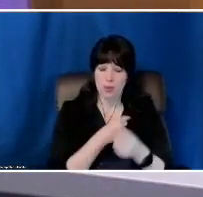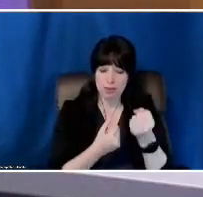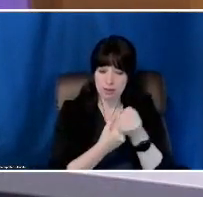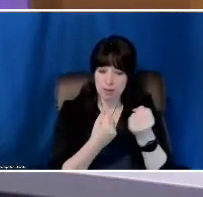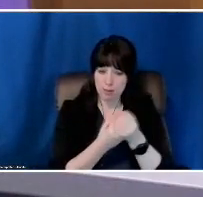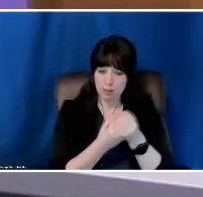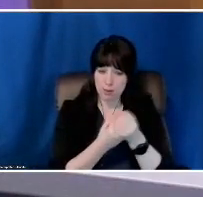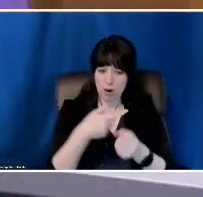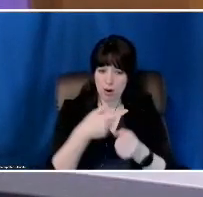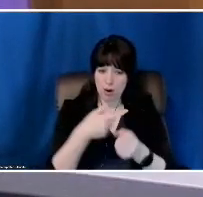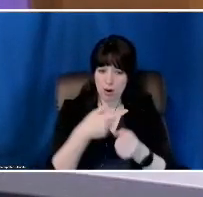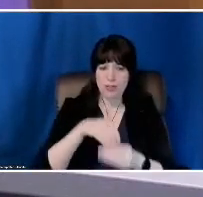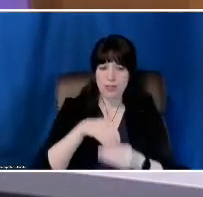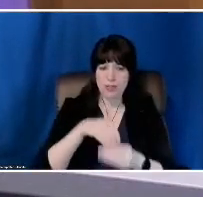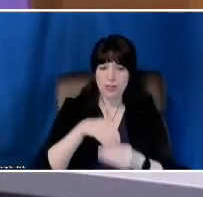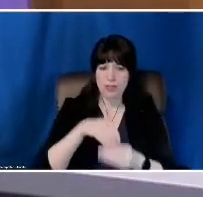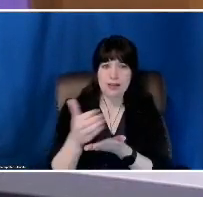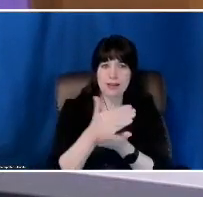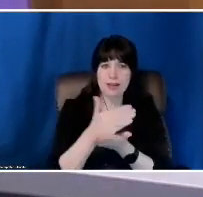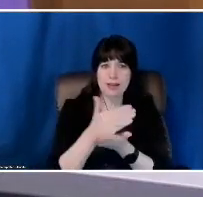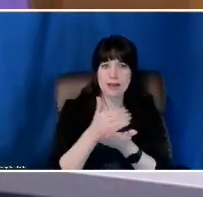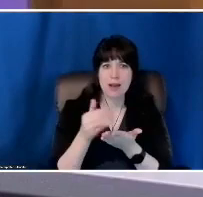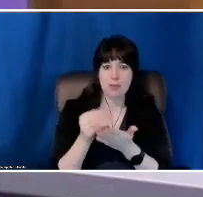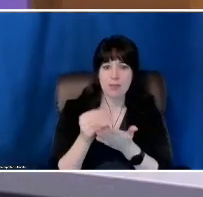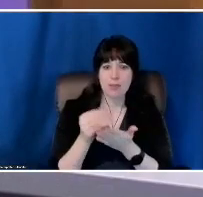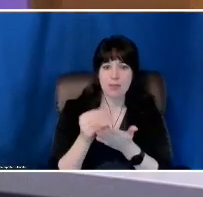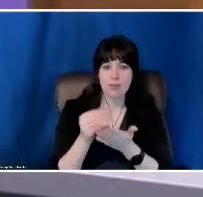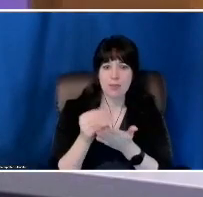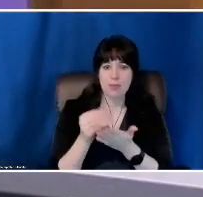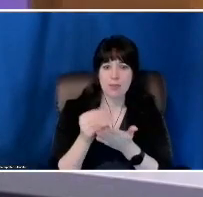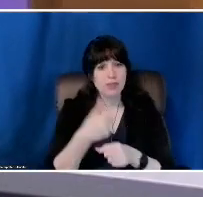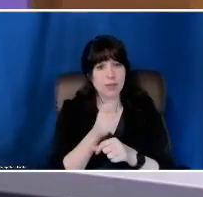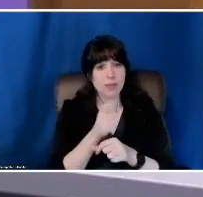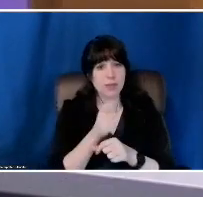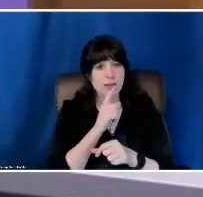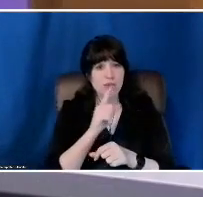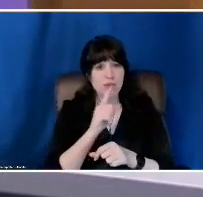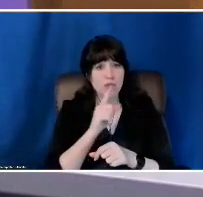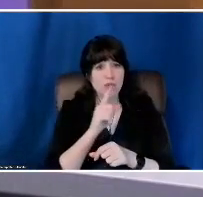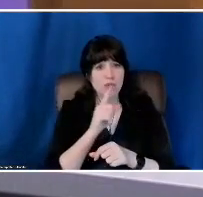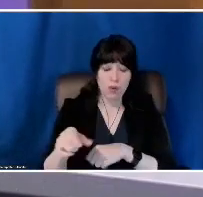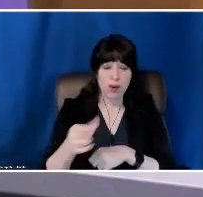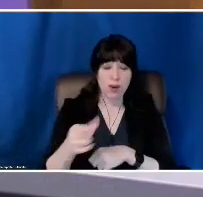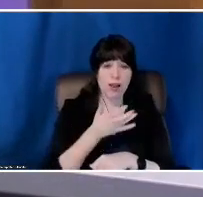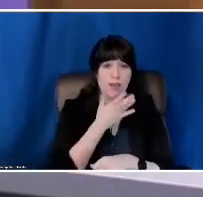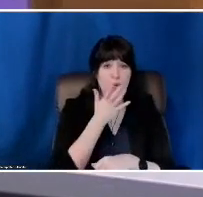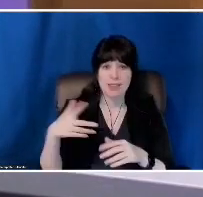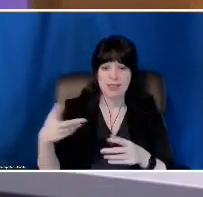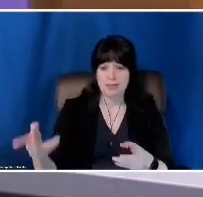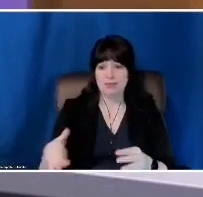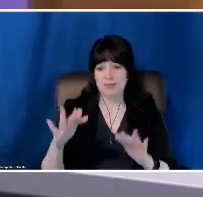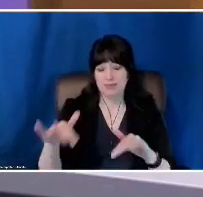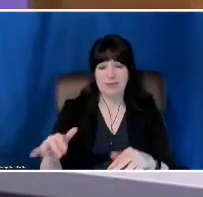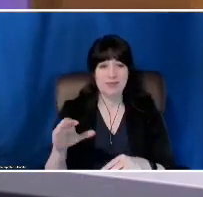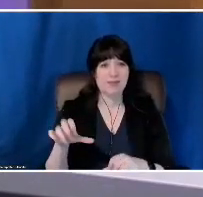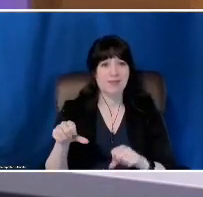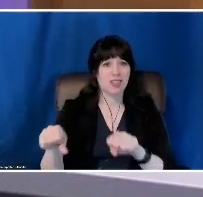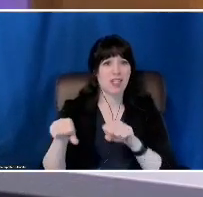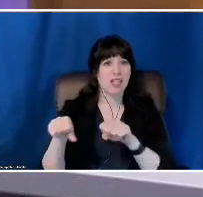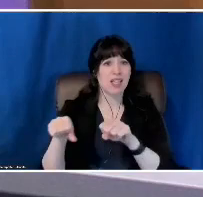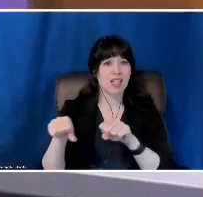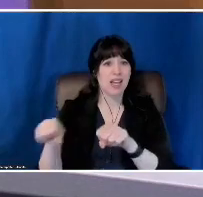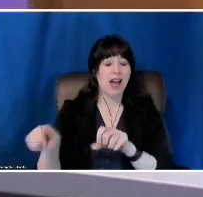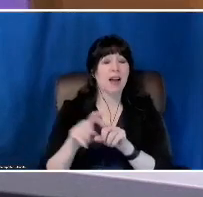neighborhoods? And not just making sure that they're available and that the grass is cut, but things like, you know, picnic